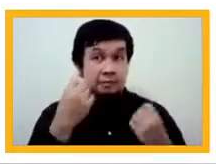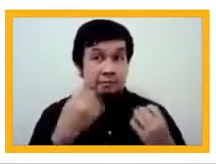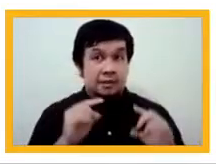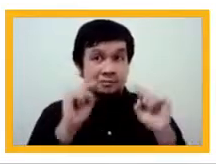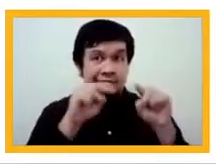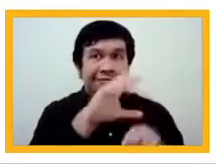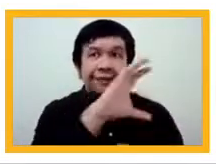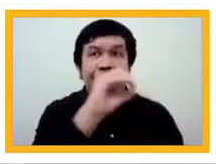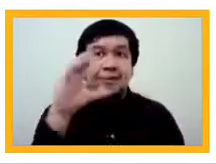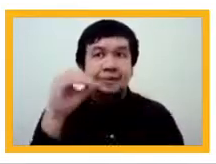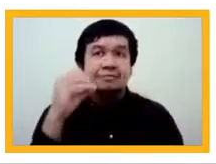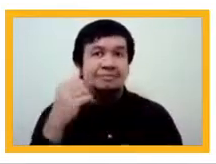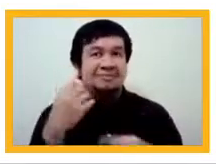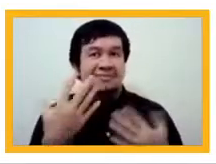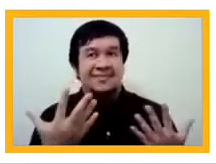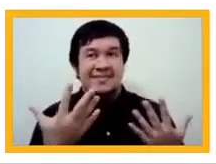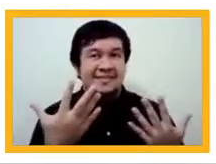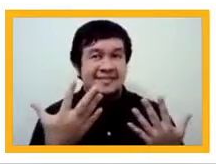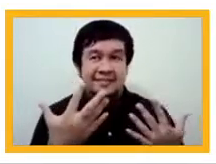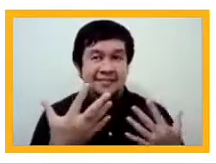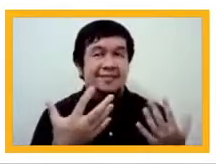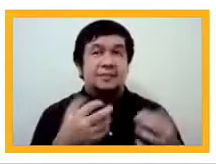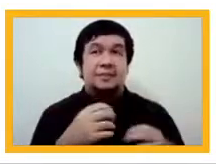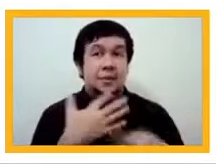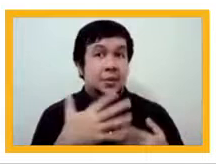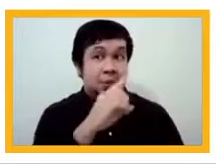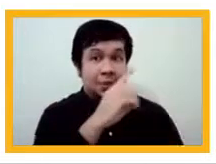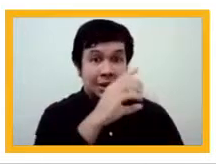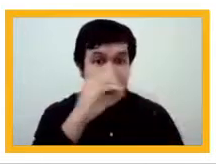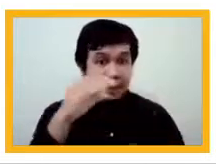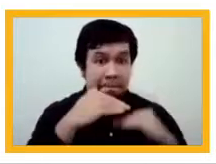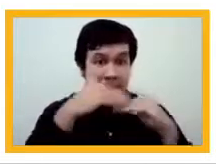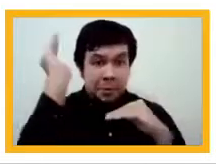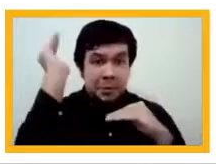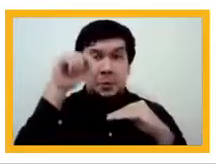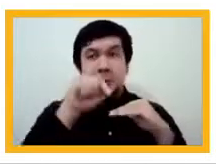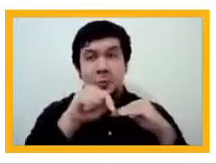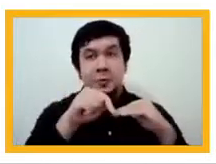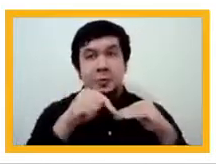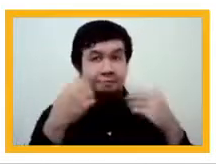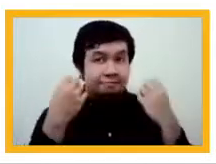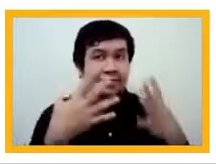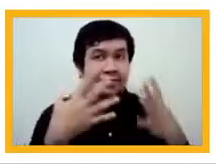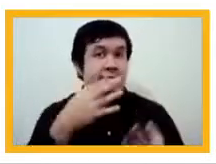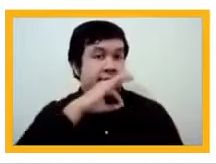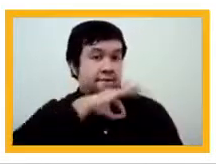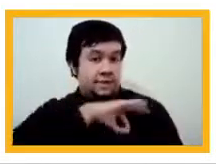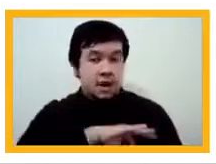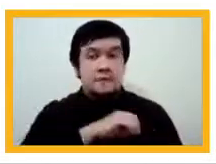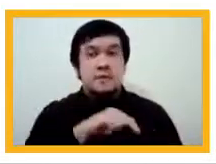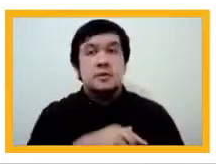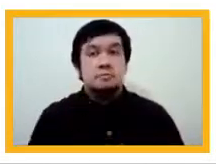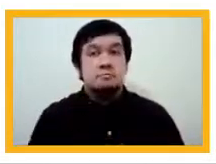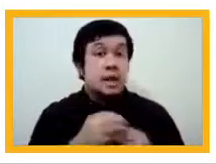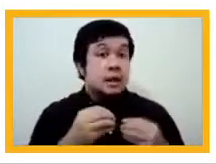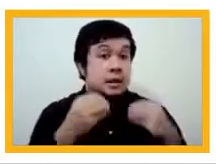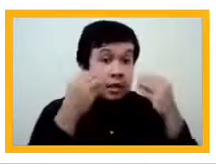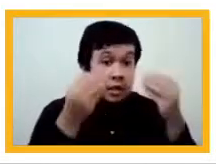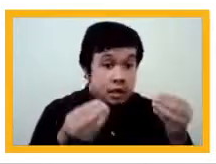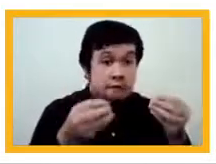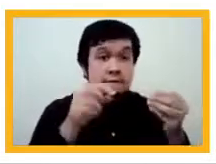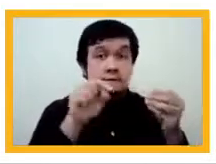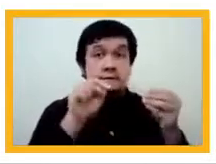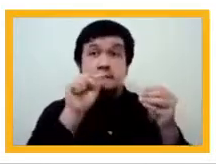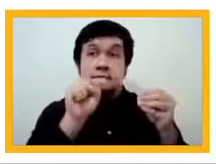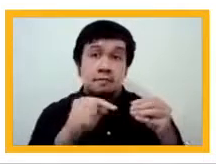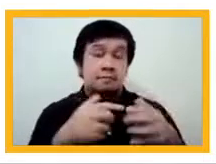And recently we organized like virtual seminars for agriculture in Bangladesh and the virtual, you know, job